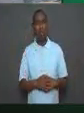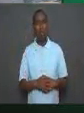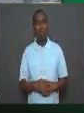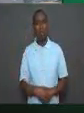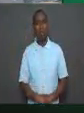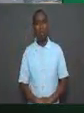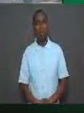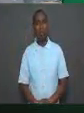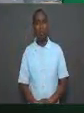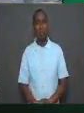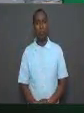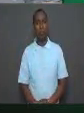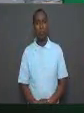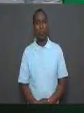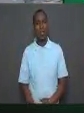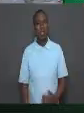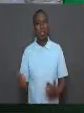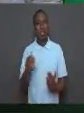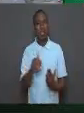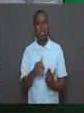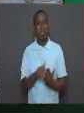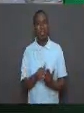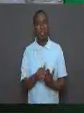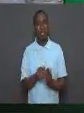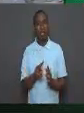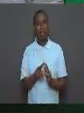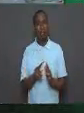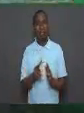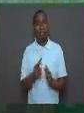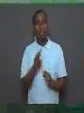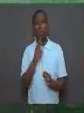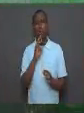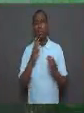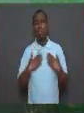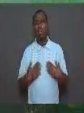anus. It can also dehydrate you.